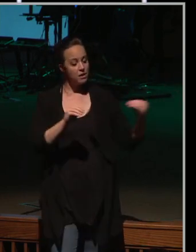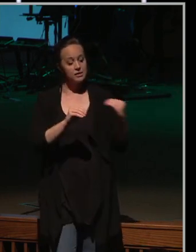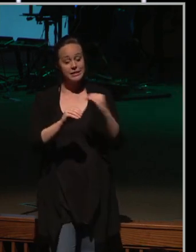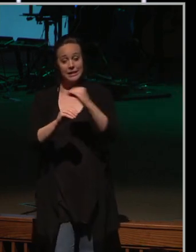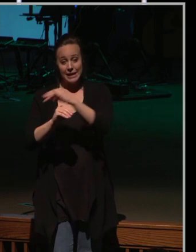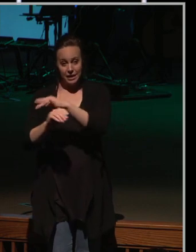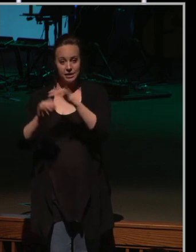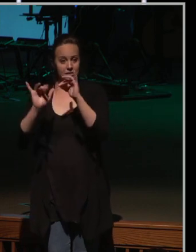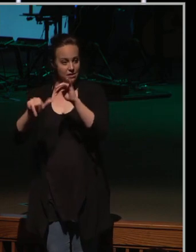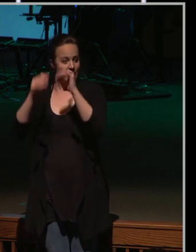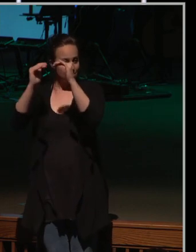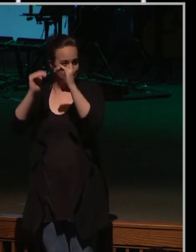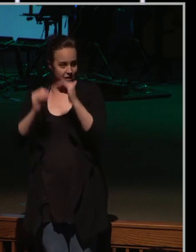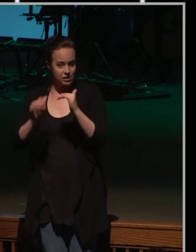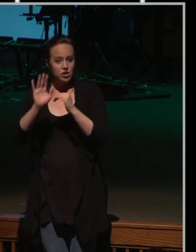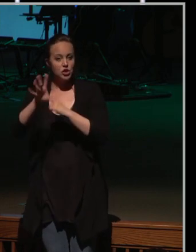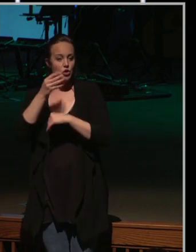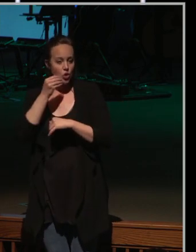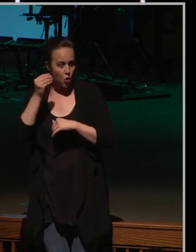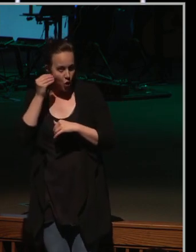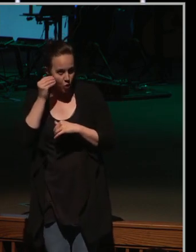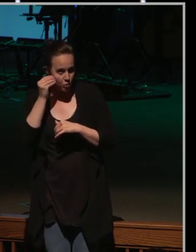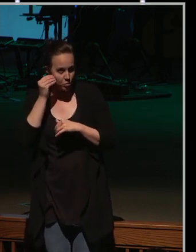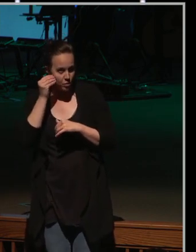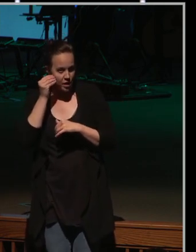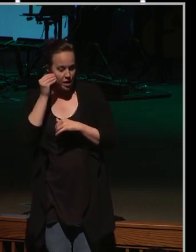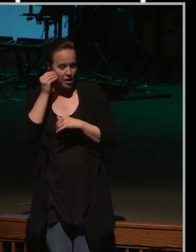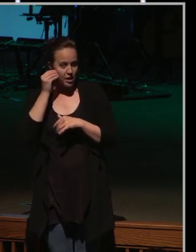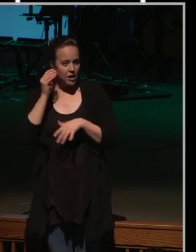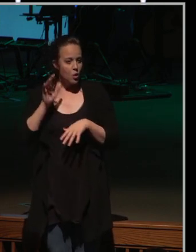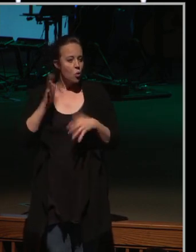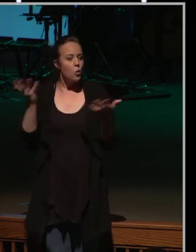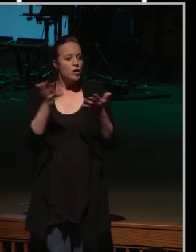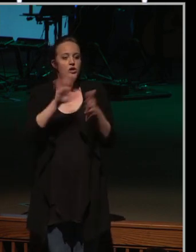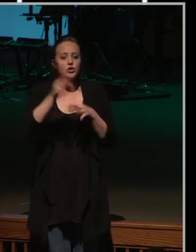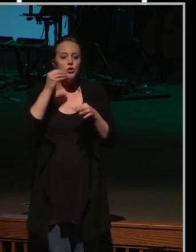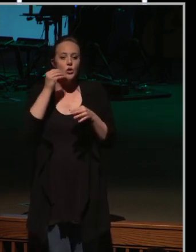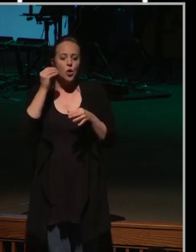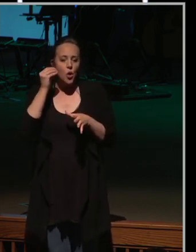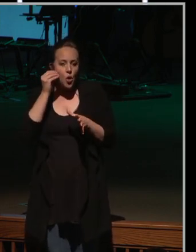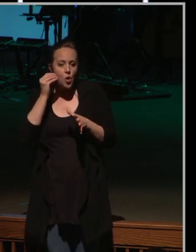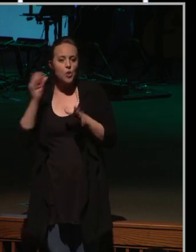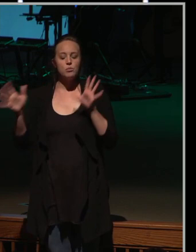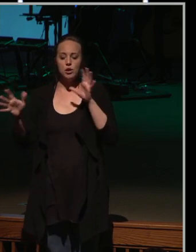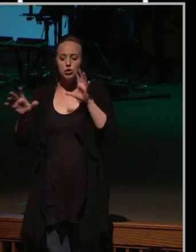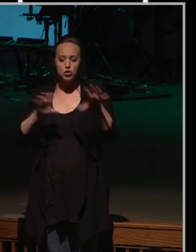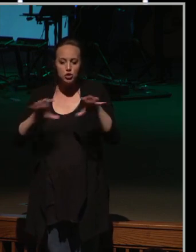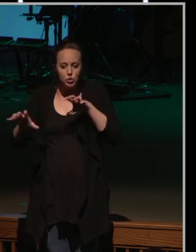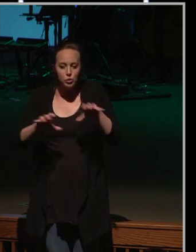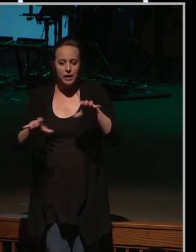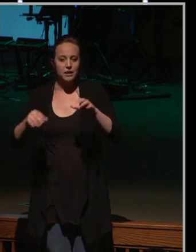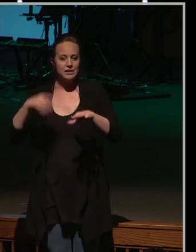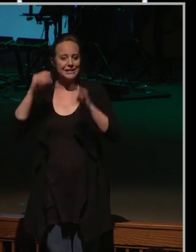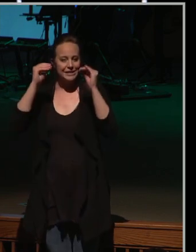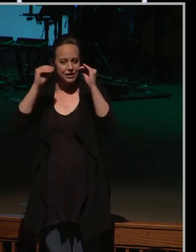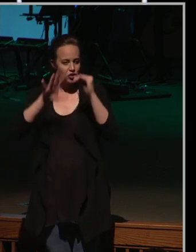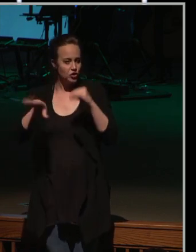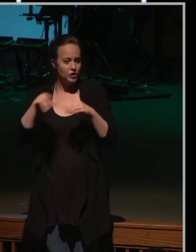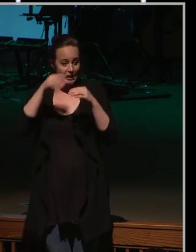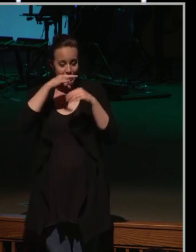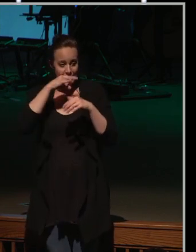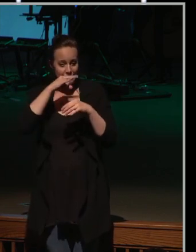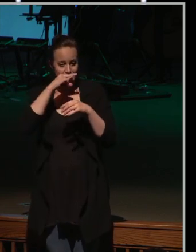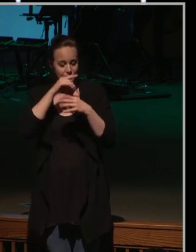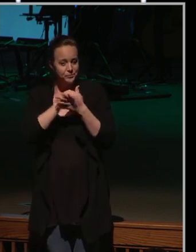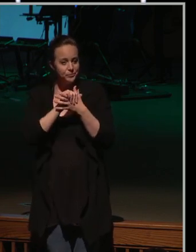and shaping your kids? Paul tells them to put away anger. Anger, this deep, smoldering